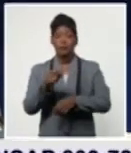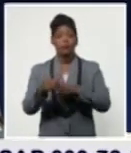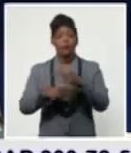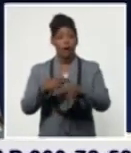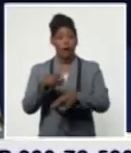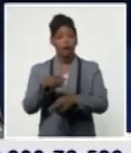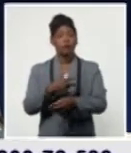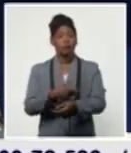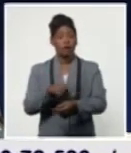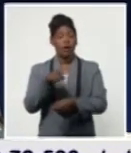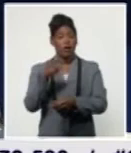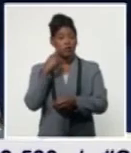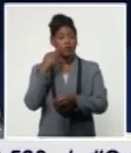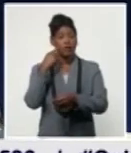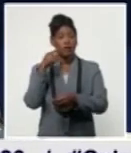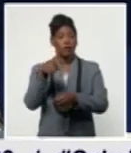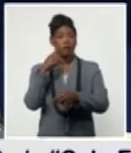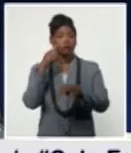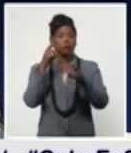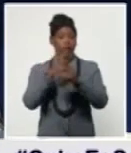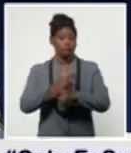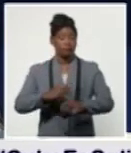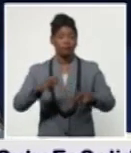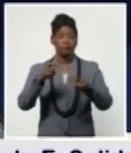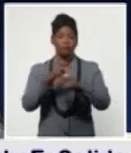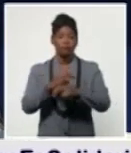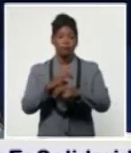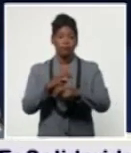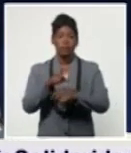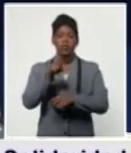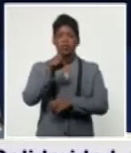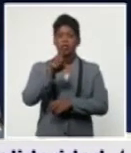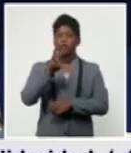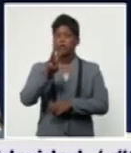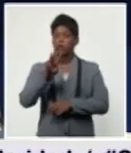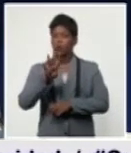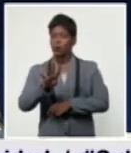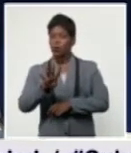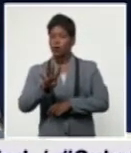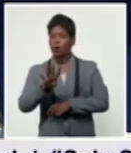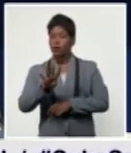which, as you know, has an outbreak under study.